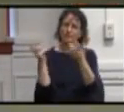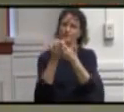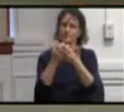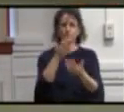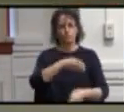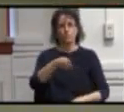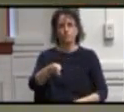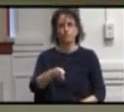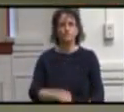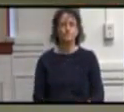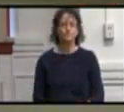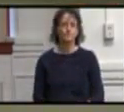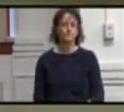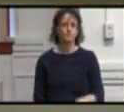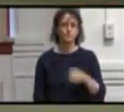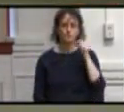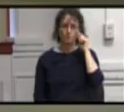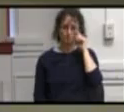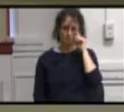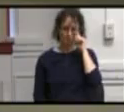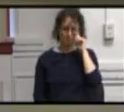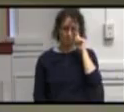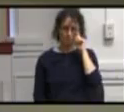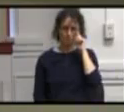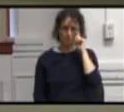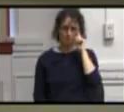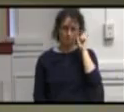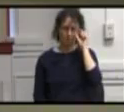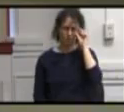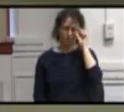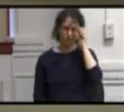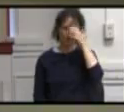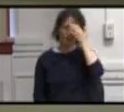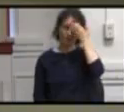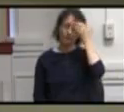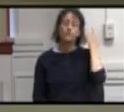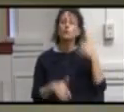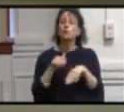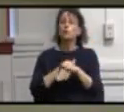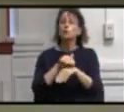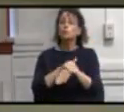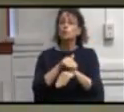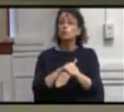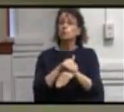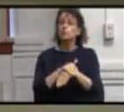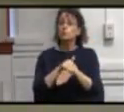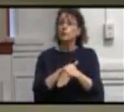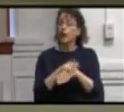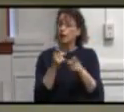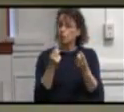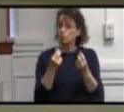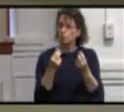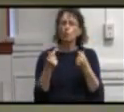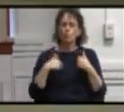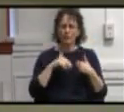Anybody else? And so tonight we're here to review a number of documents relating to the reopening of